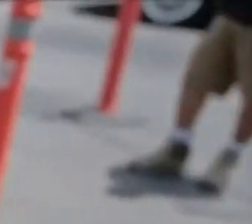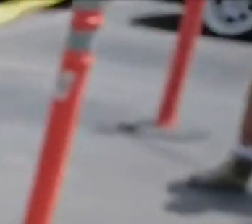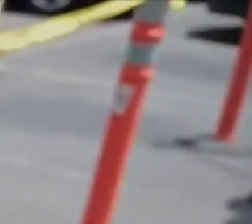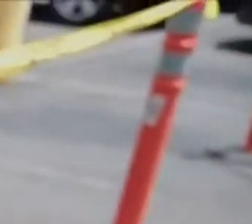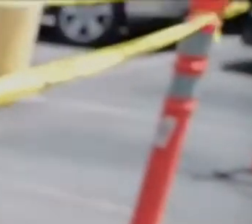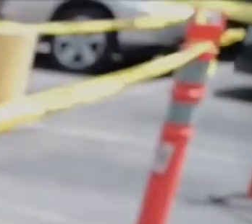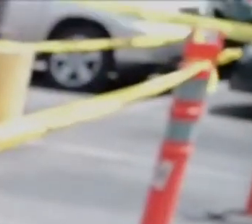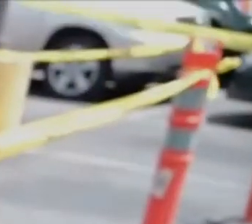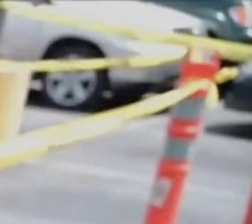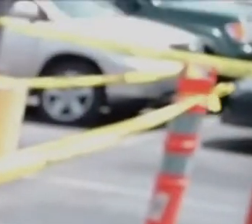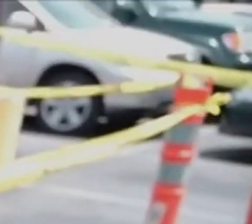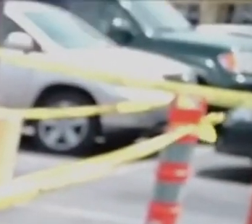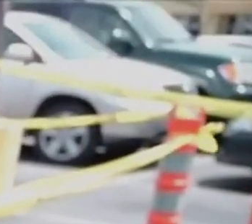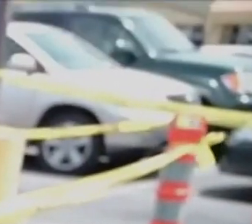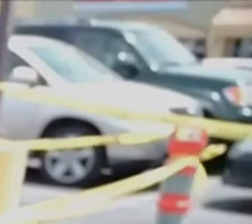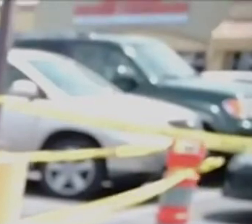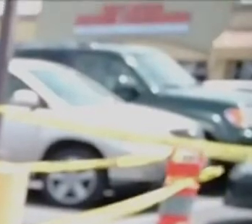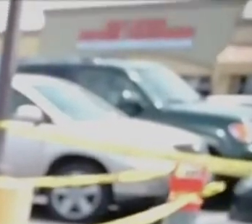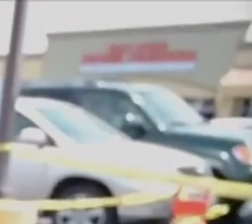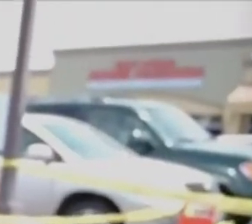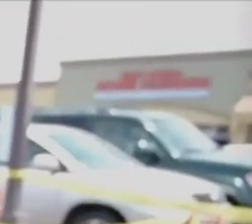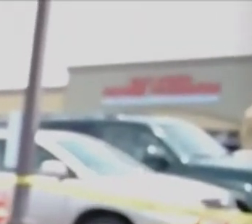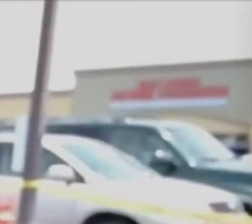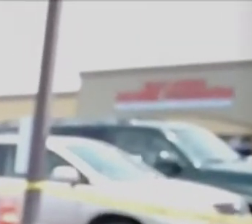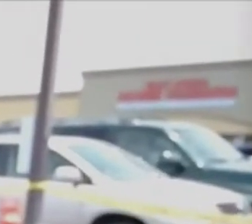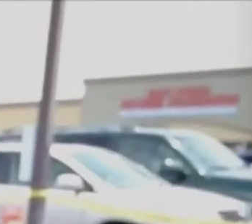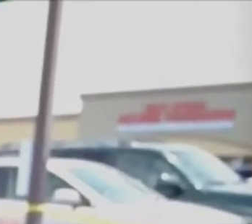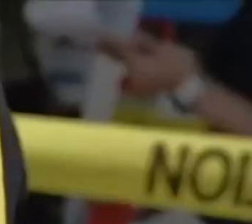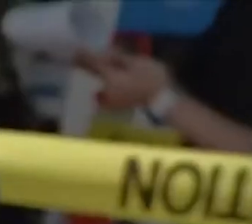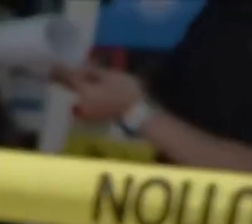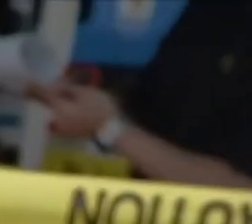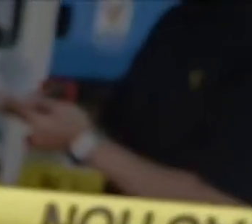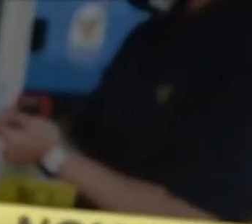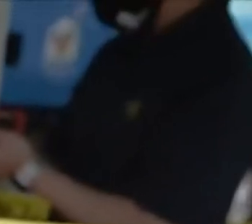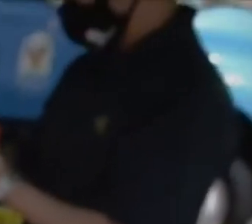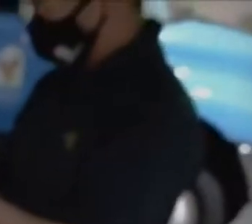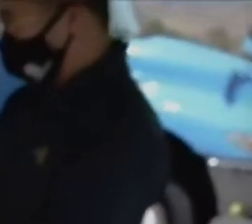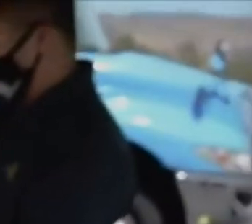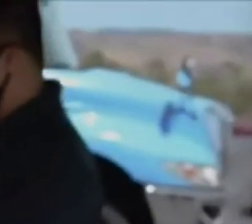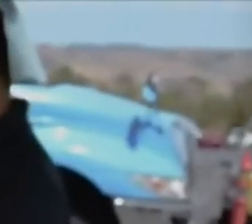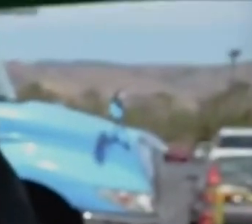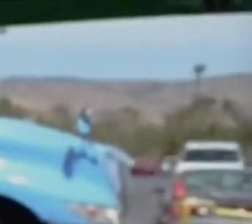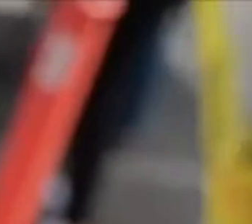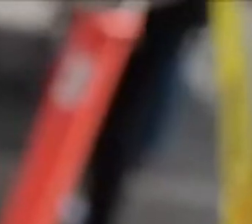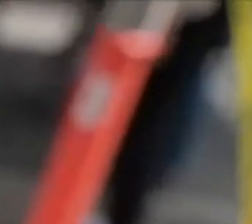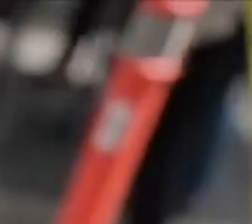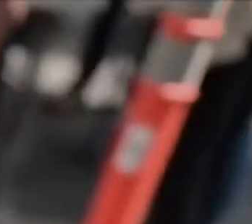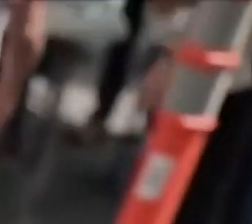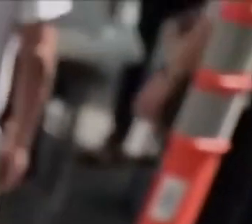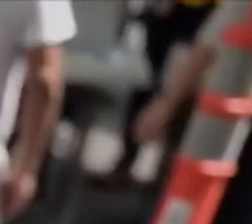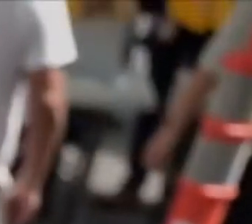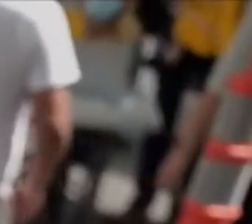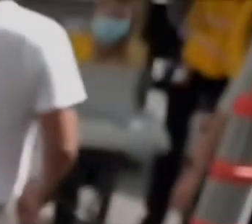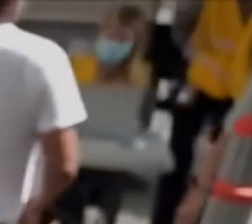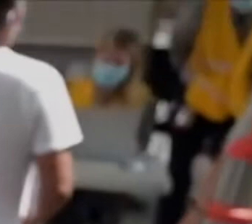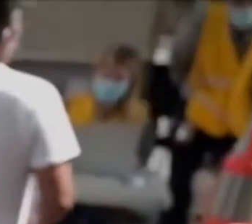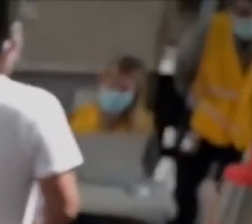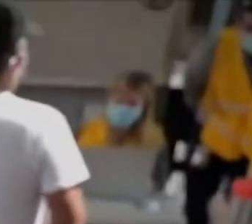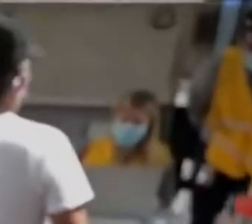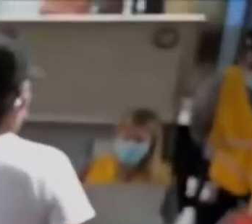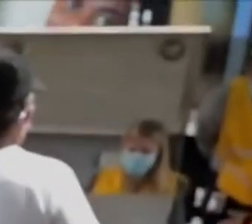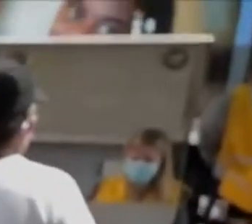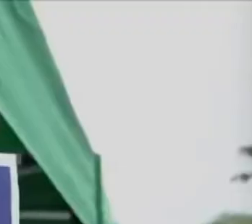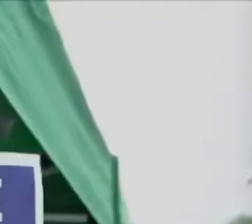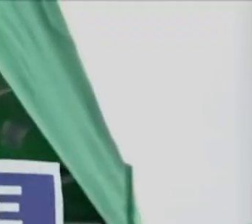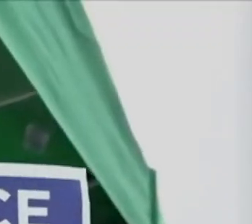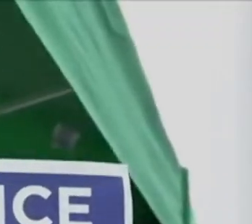clean and disinfected, ready for you to use. There'll be 2 forms to complete. One is demographic form, which includes basic contact